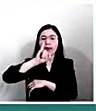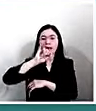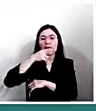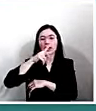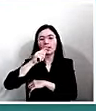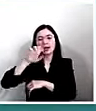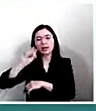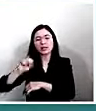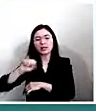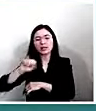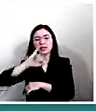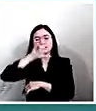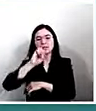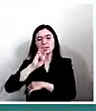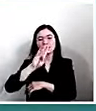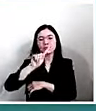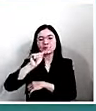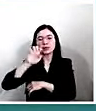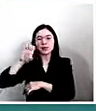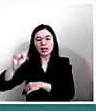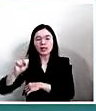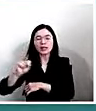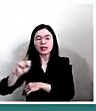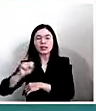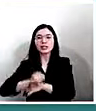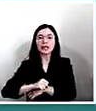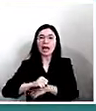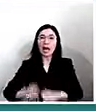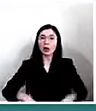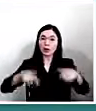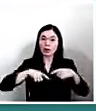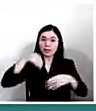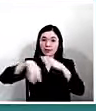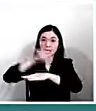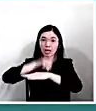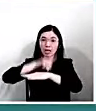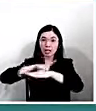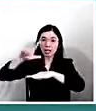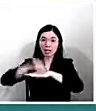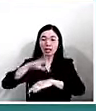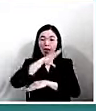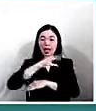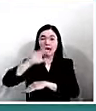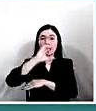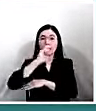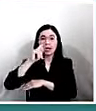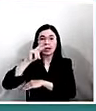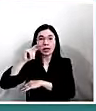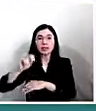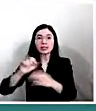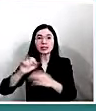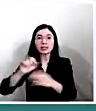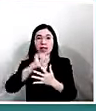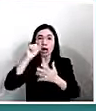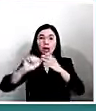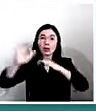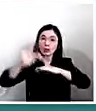the highlands, and the Canaanites along the seacoast and the banks of the